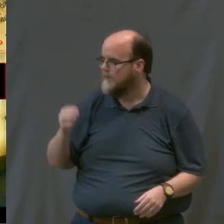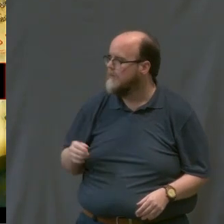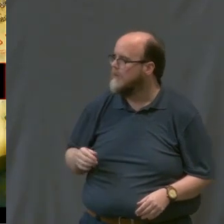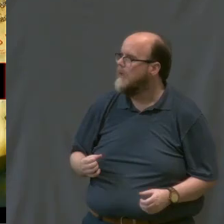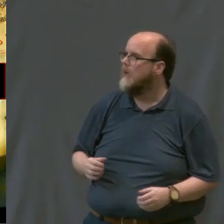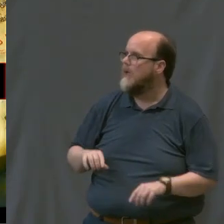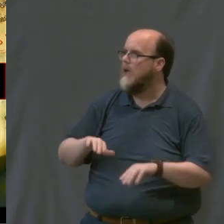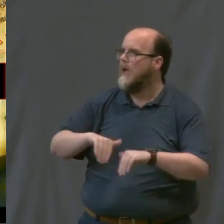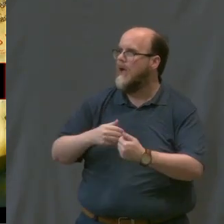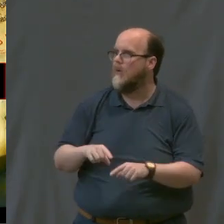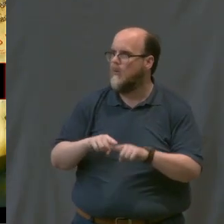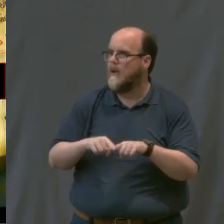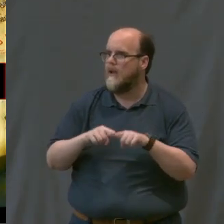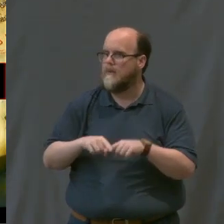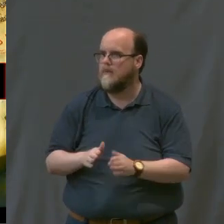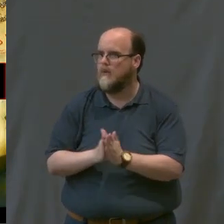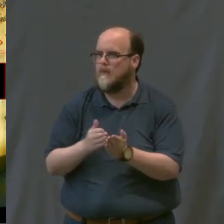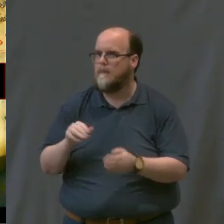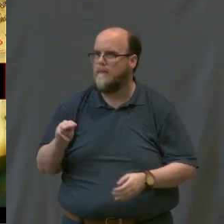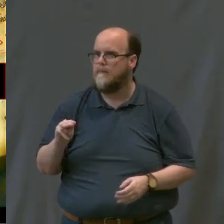How reliable is the book of Maccabees?